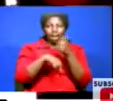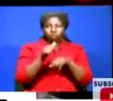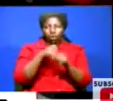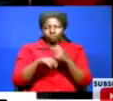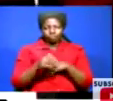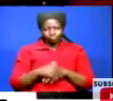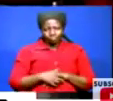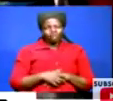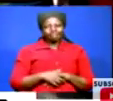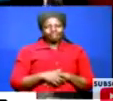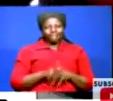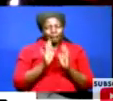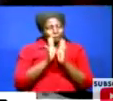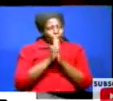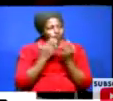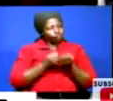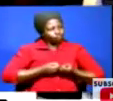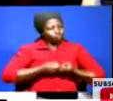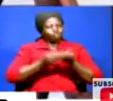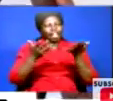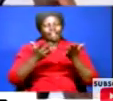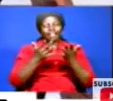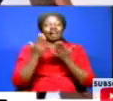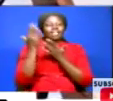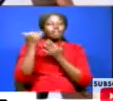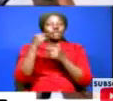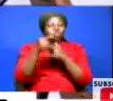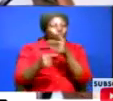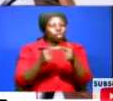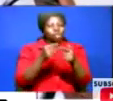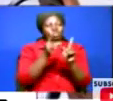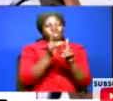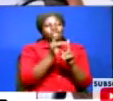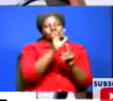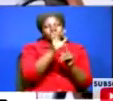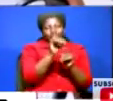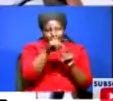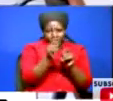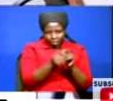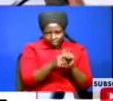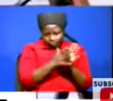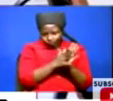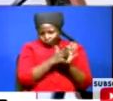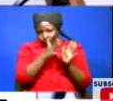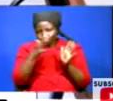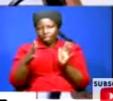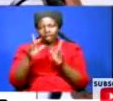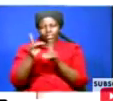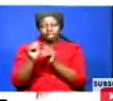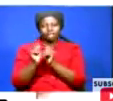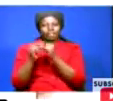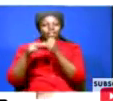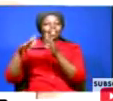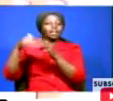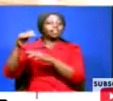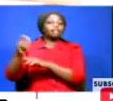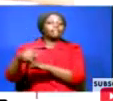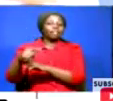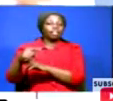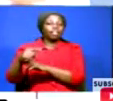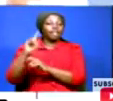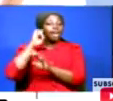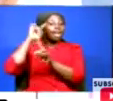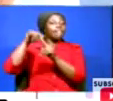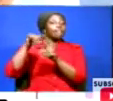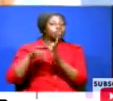Usambazaji wa vitabu hivyo unatarajiwa kuendelea kati ya tarehe 30 mwezi huu na tarehe 17 mwezi ujao na unalenga